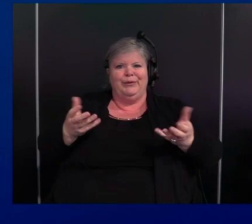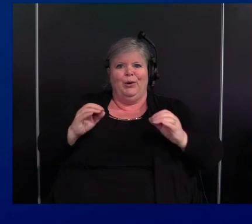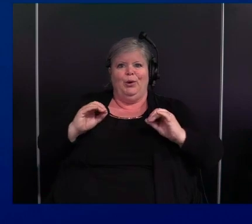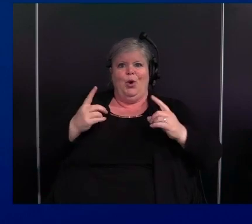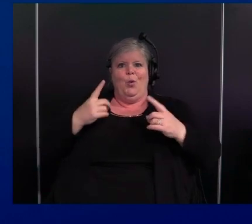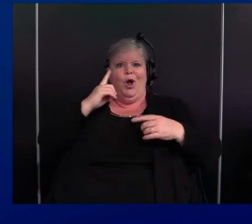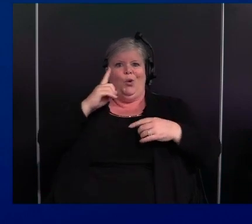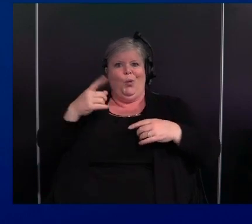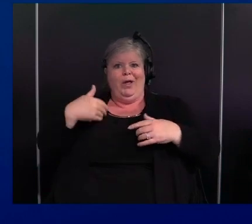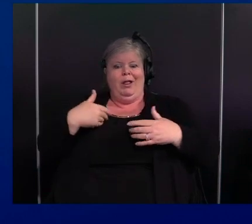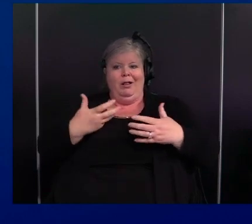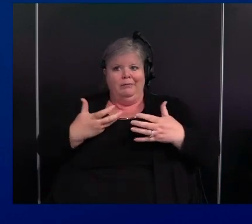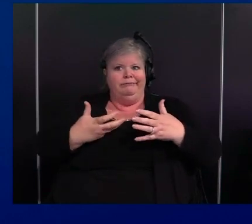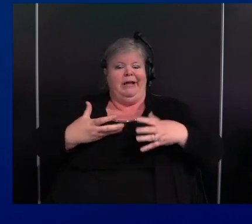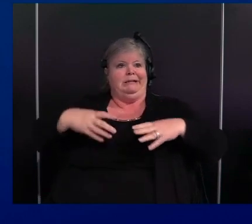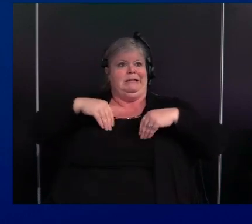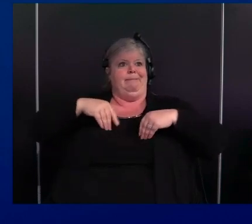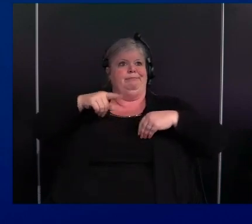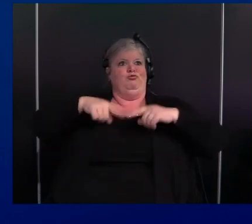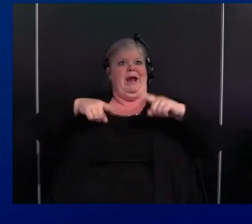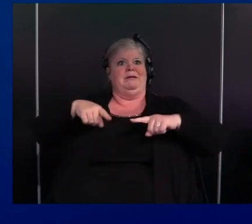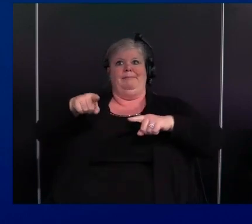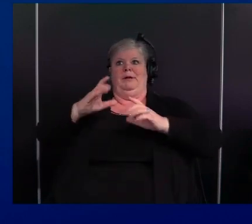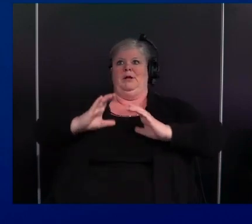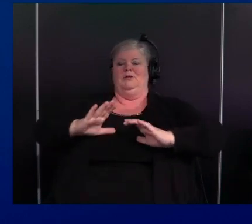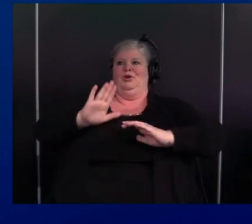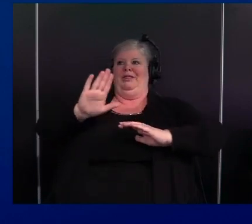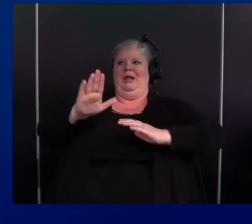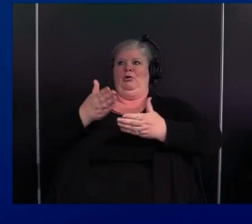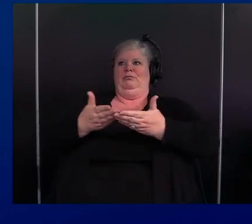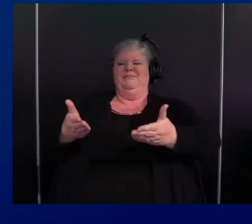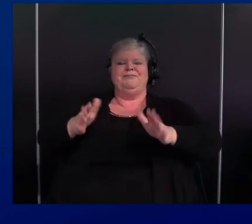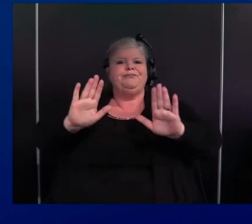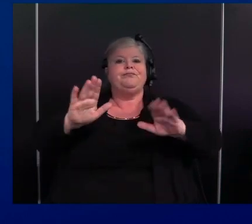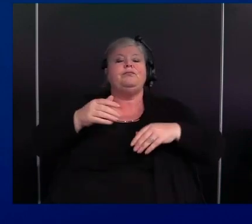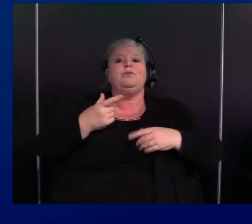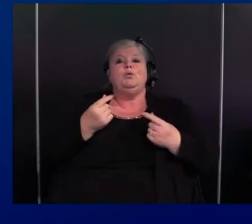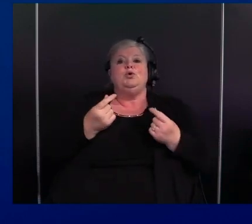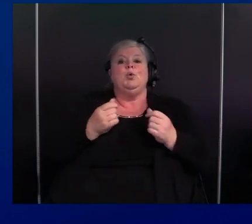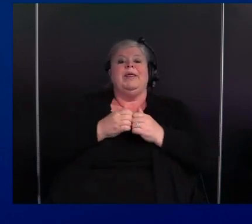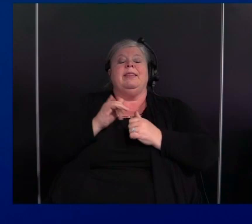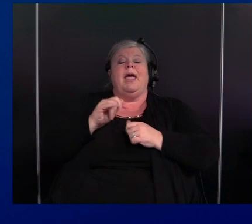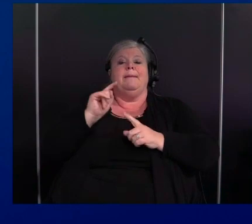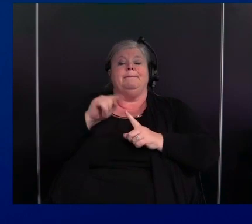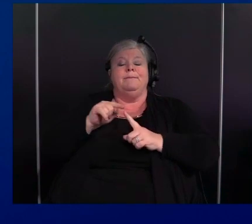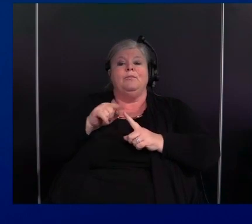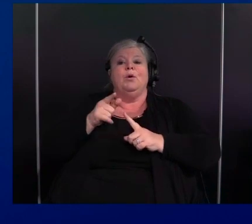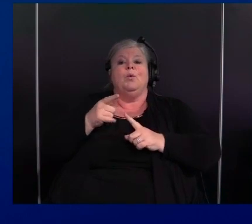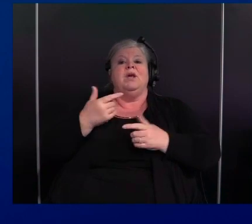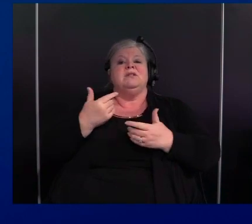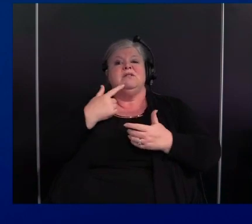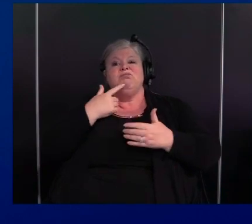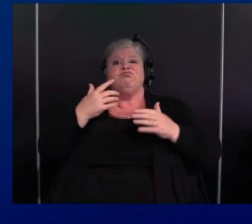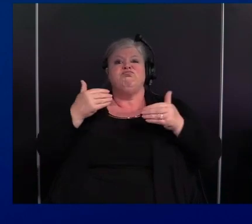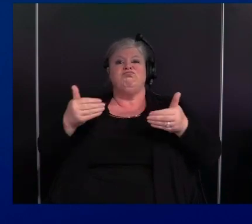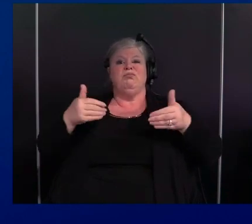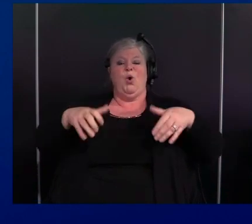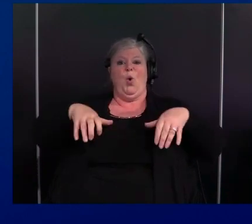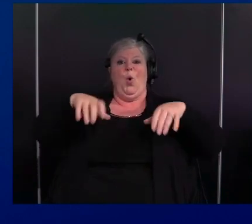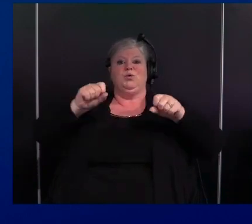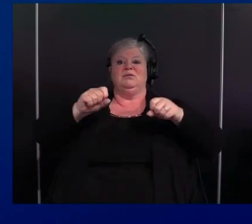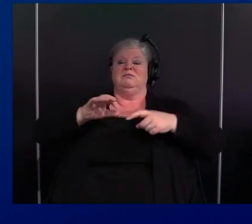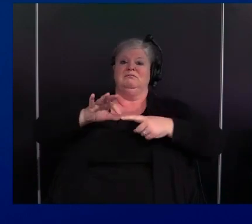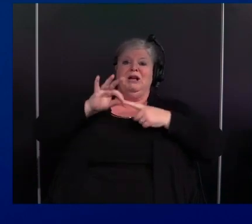and rack it for them, right? So what we did with payments cryptography is we said, okay, we're going to host a lot of these specialized,